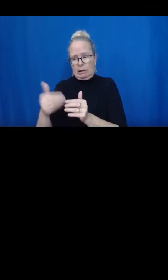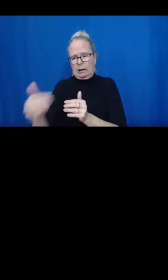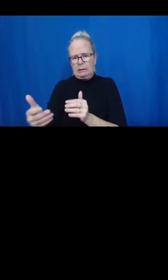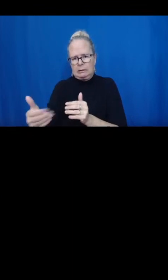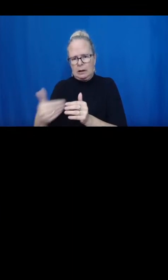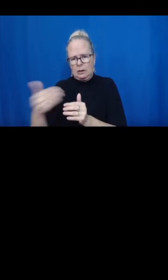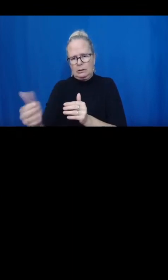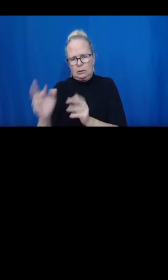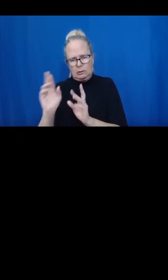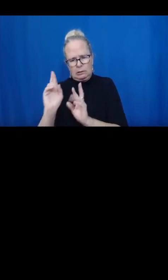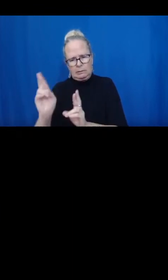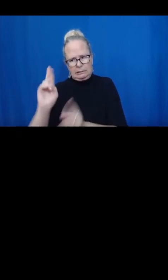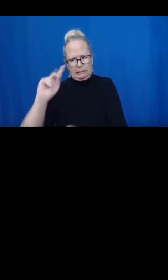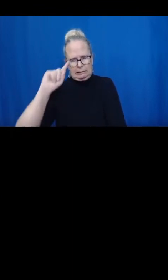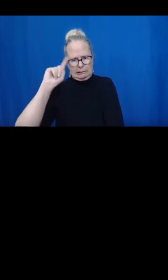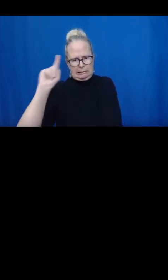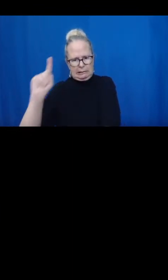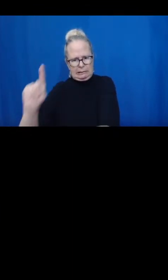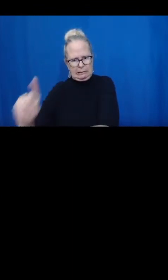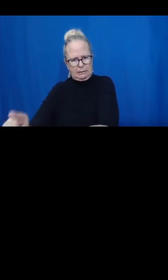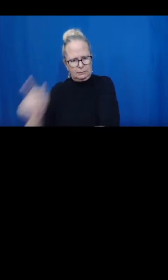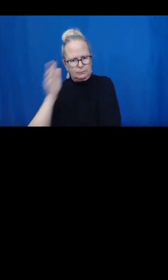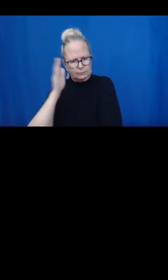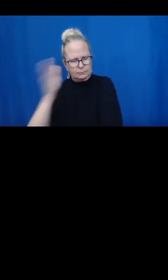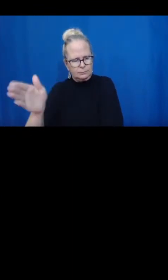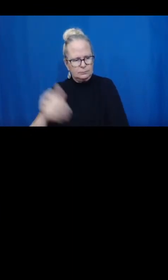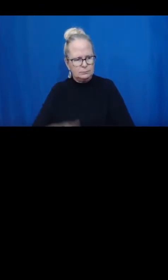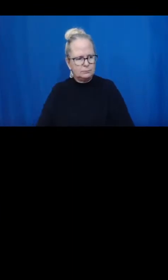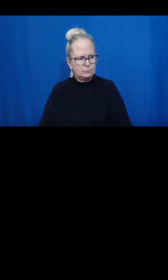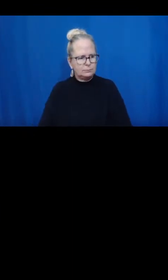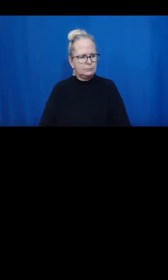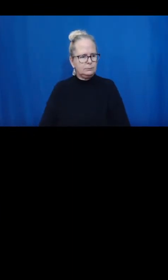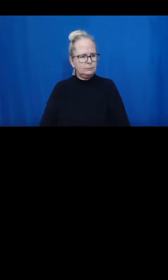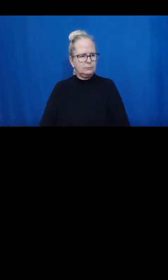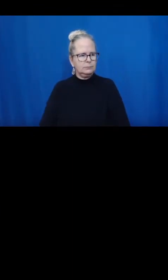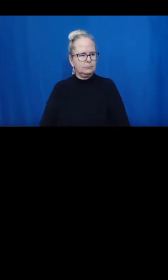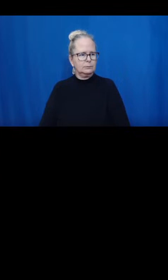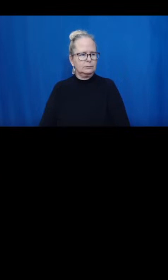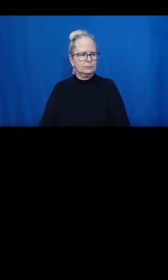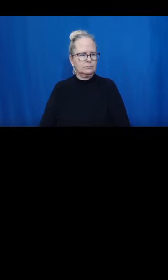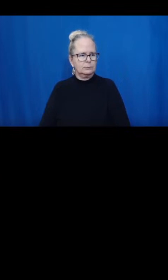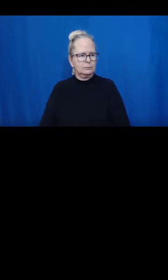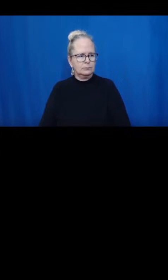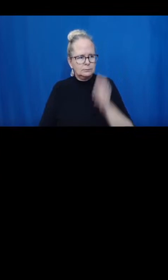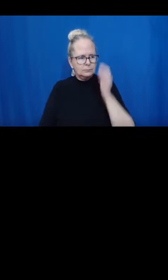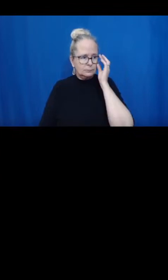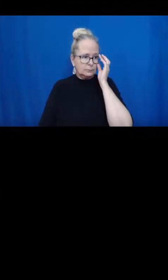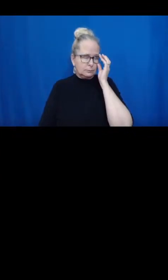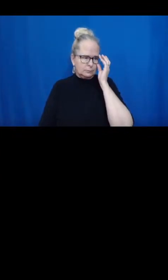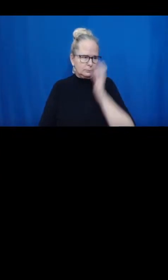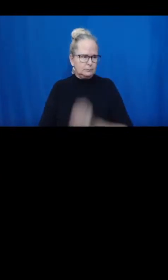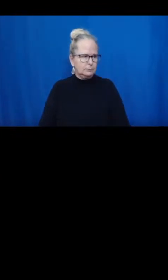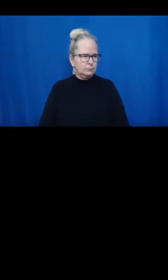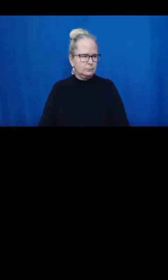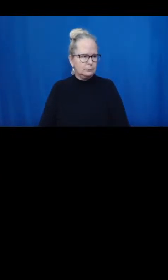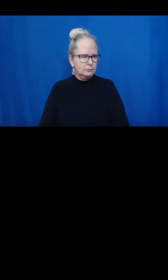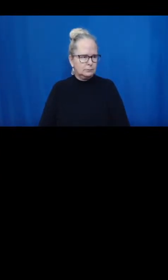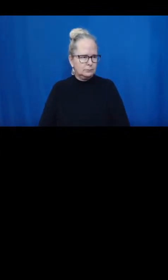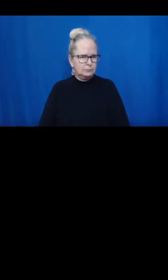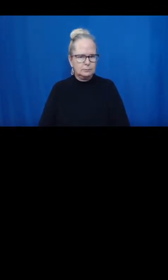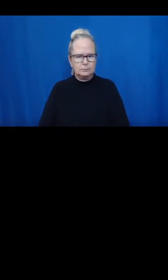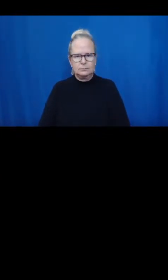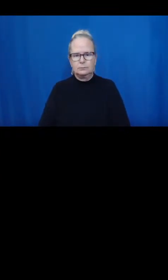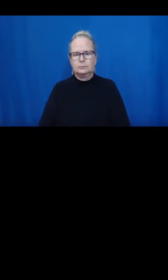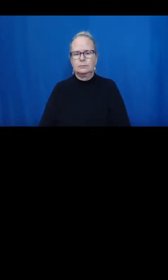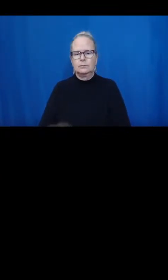That's an excellent point. I just wanted to add that the scientific community has really risen